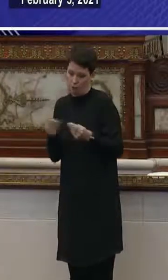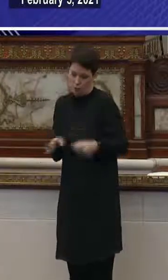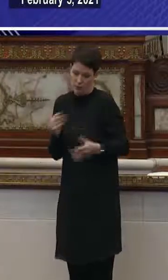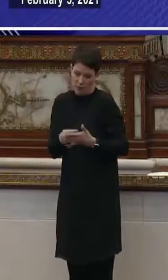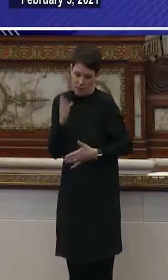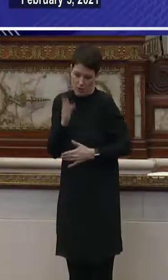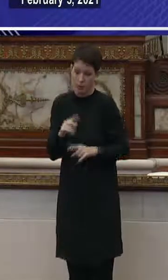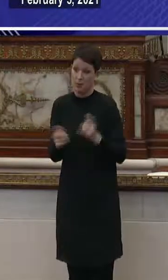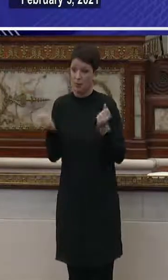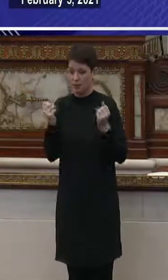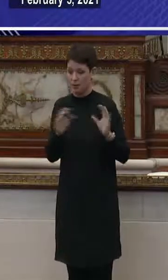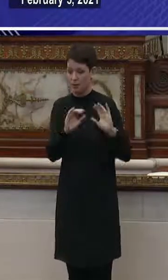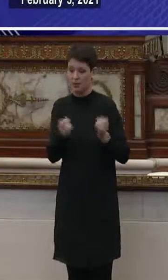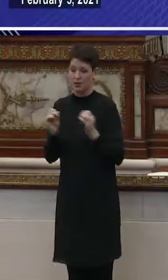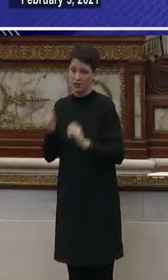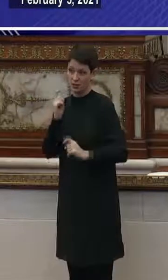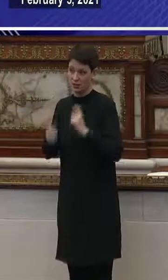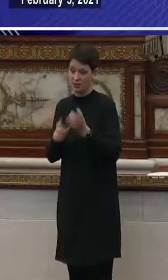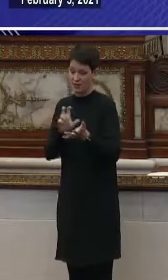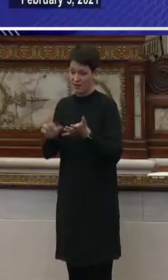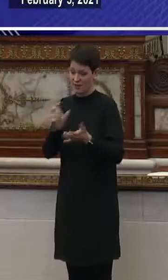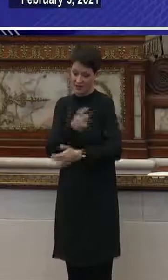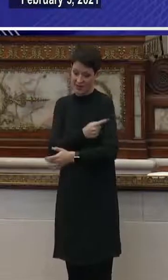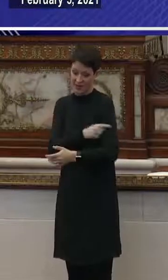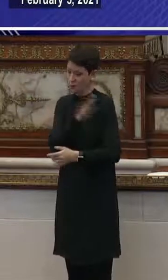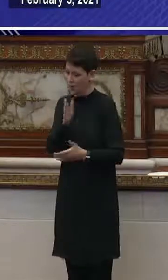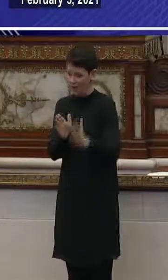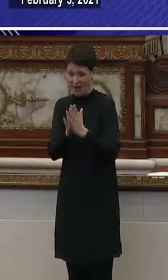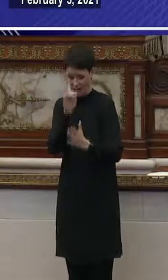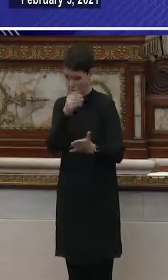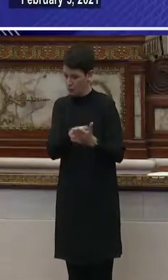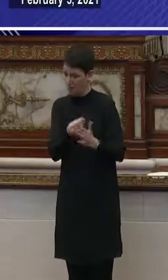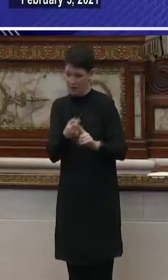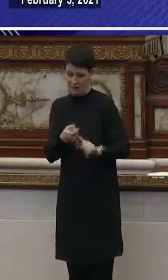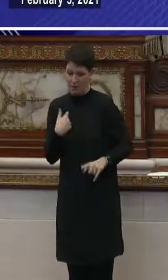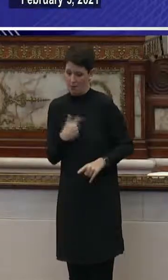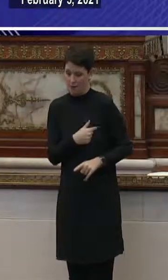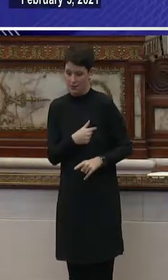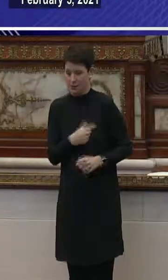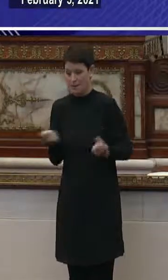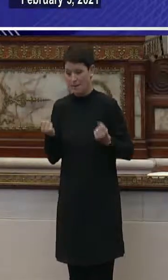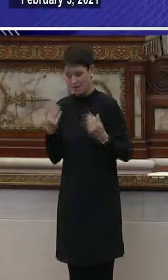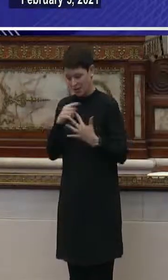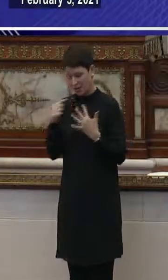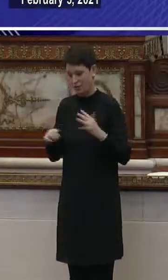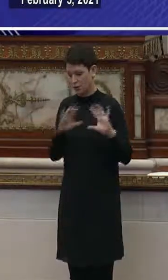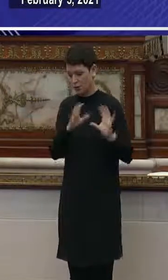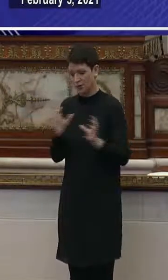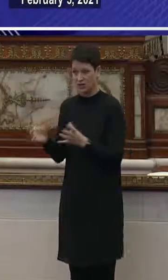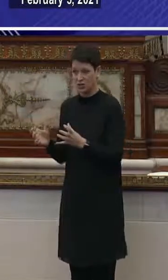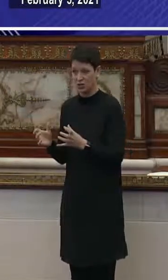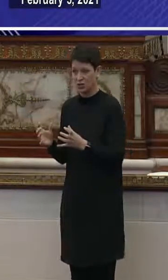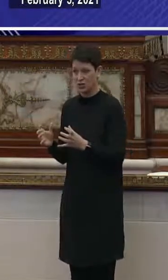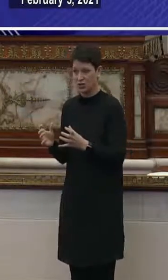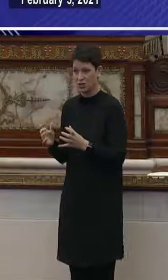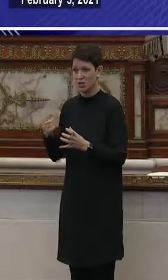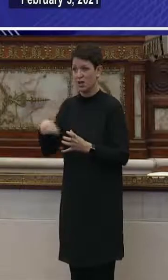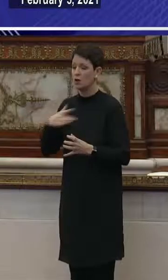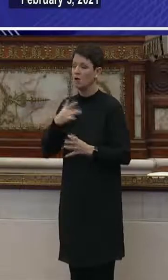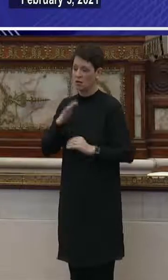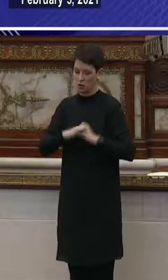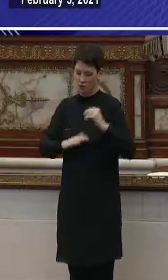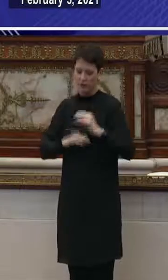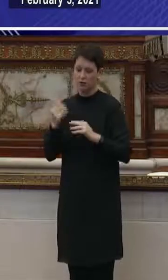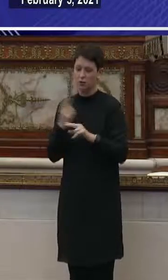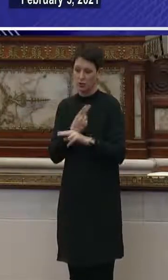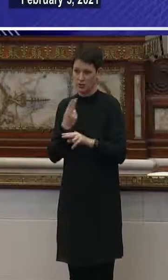there are many organizations that are receiving vaccine that will probably never request funding. And most of those organizations are ones that everyone here would feel quite comfortable with.